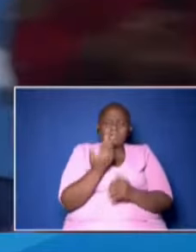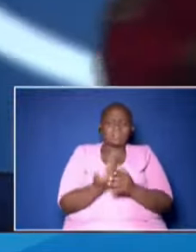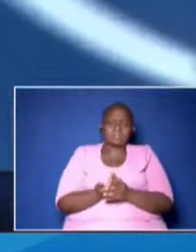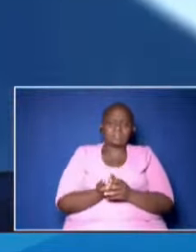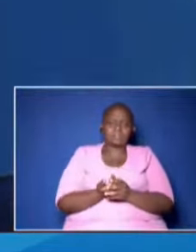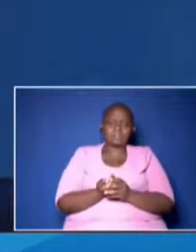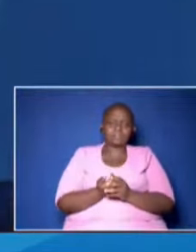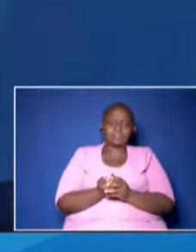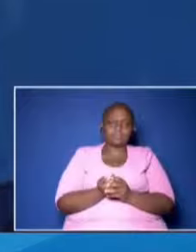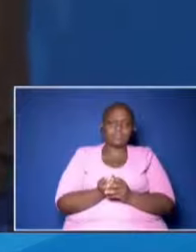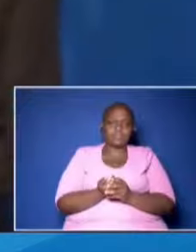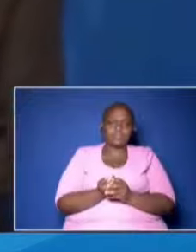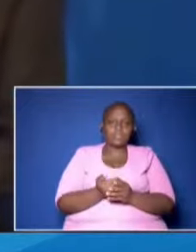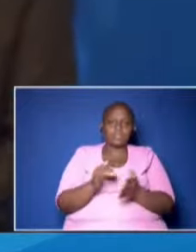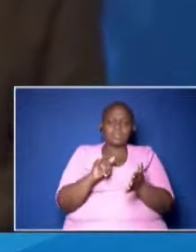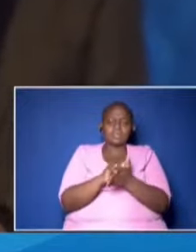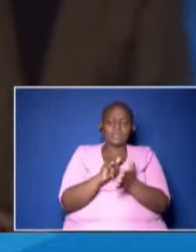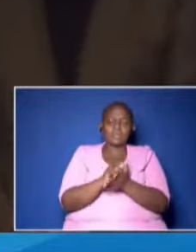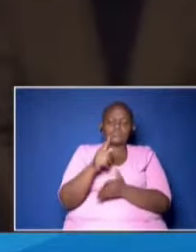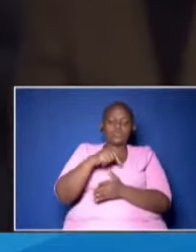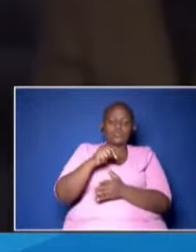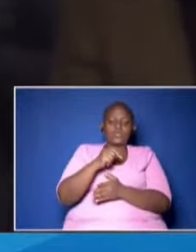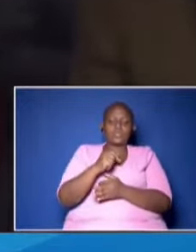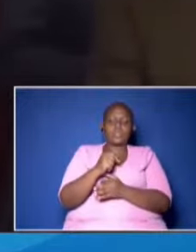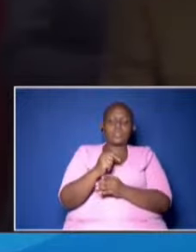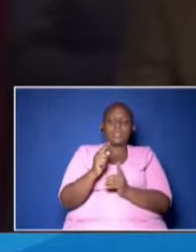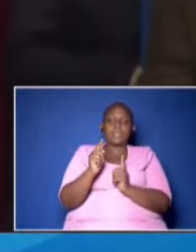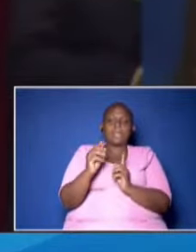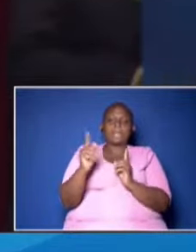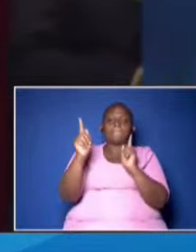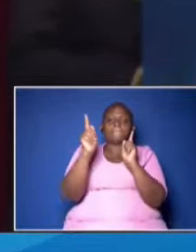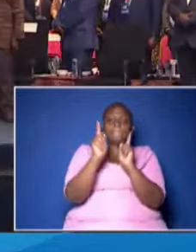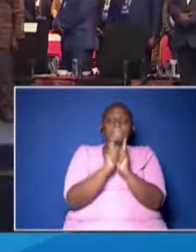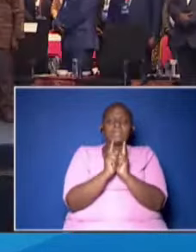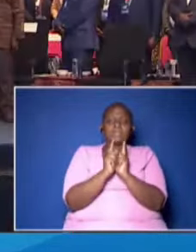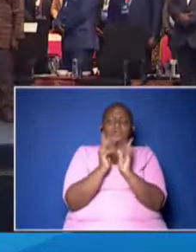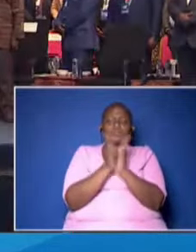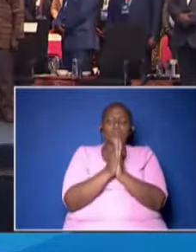born that we might meet the son of